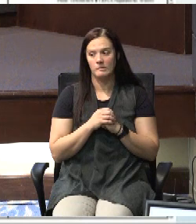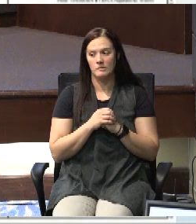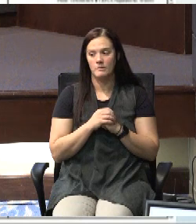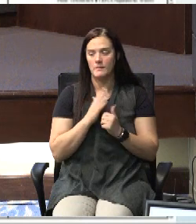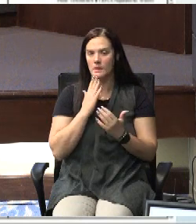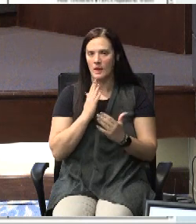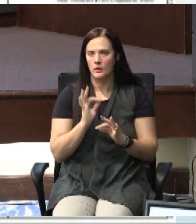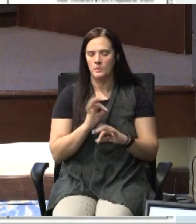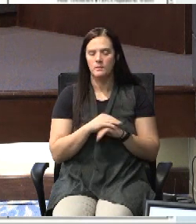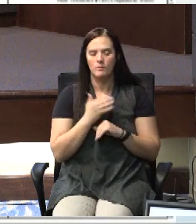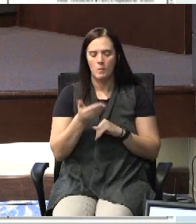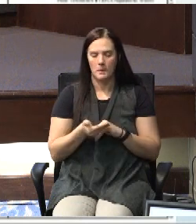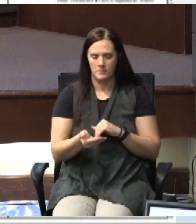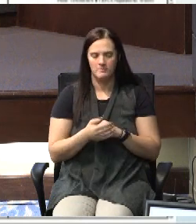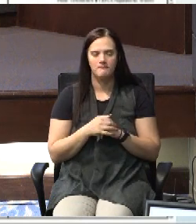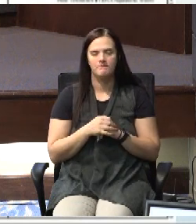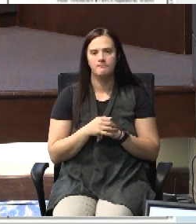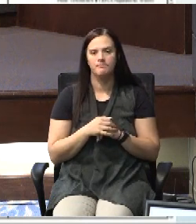Thank you. You're welcome.